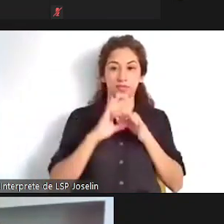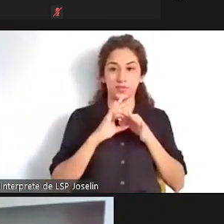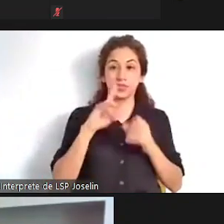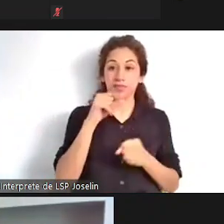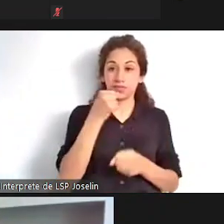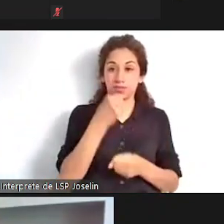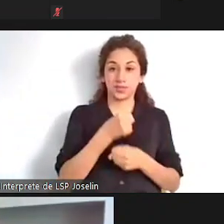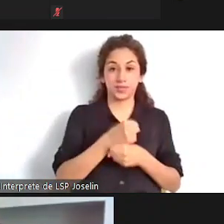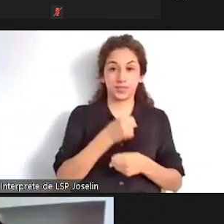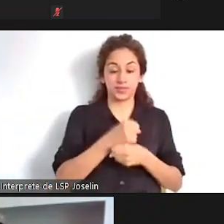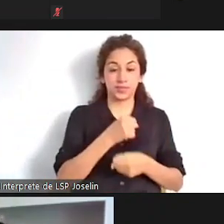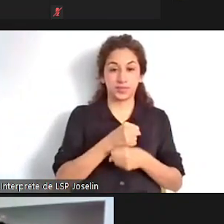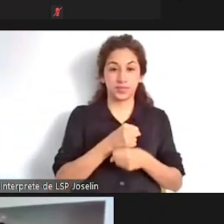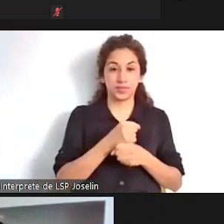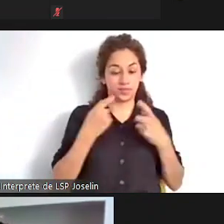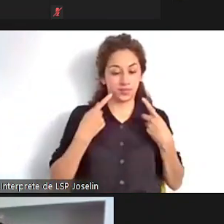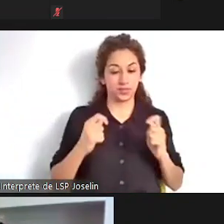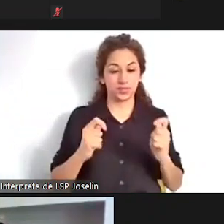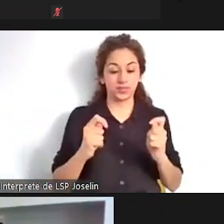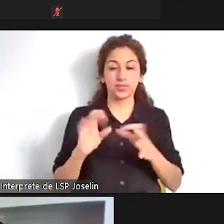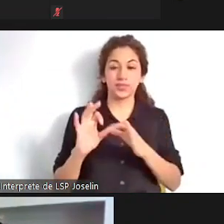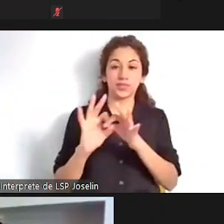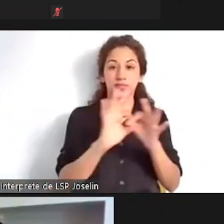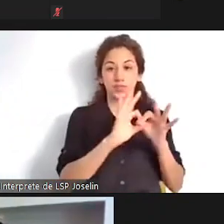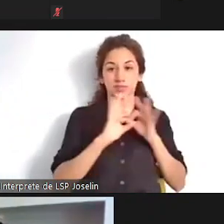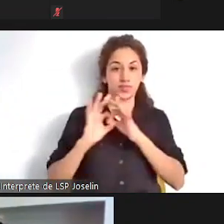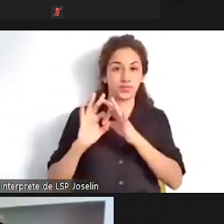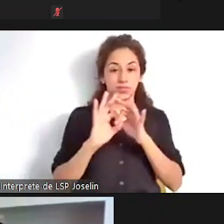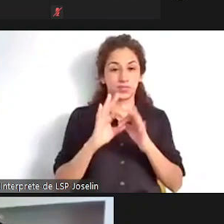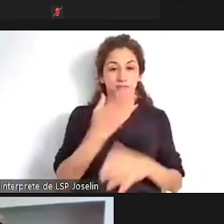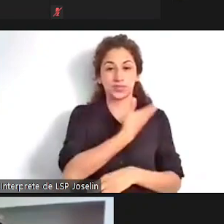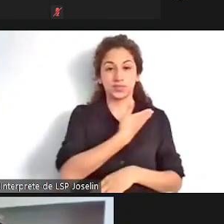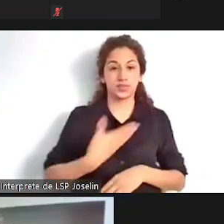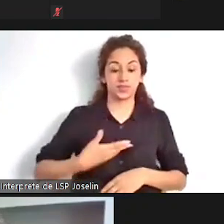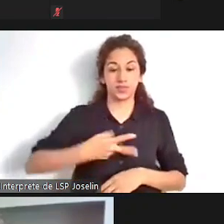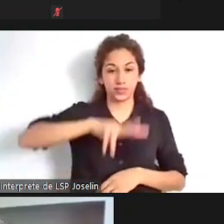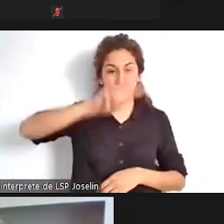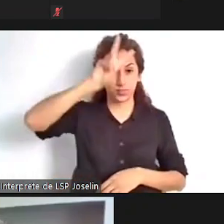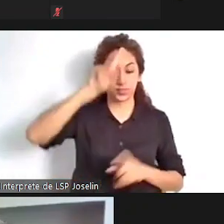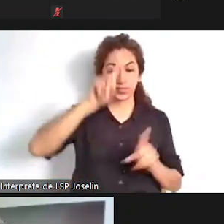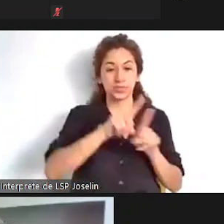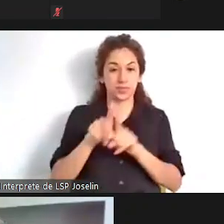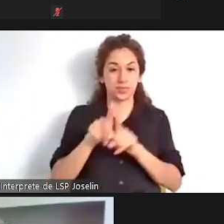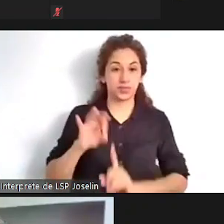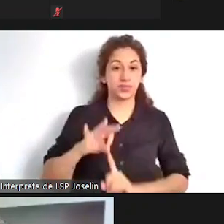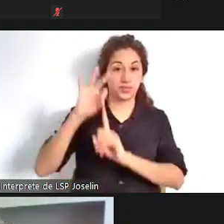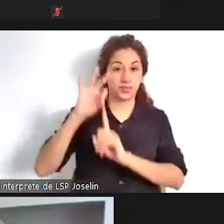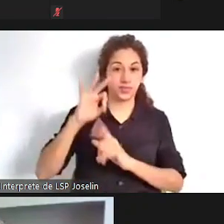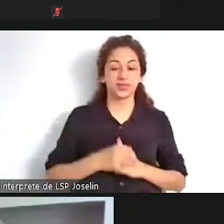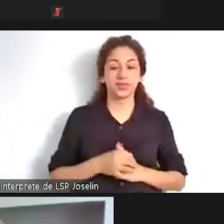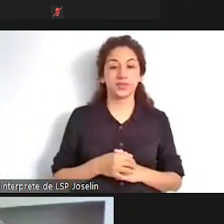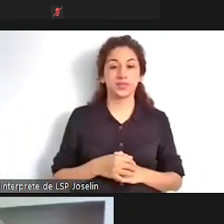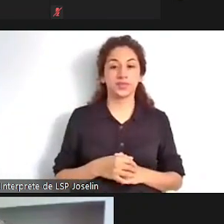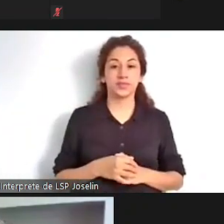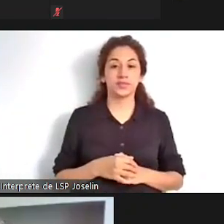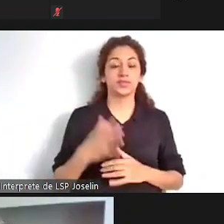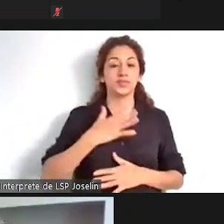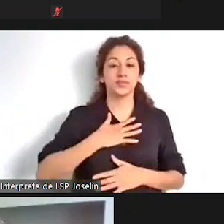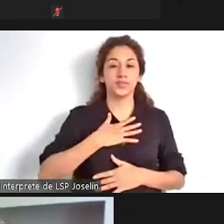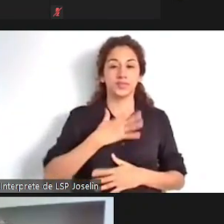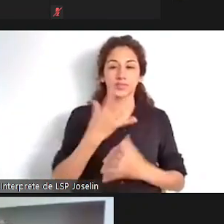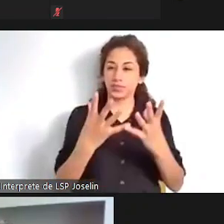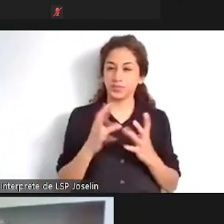conduct that are going to by be a and entail some joint efforts especially in the peruvian say